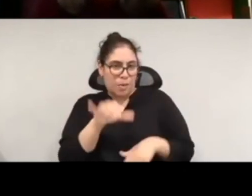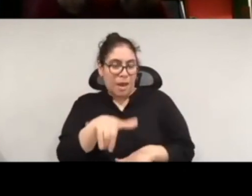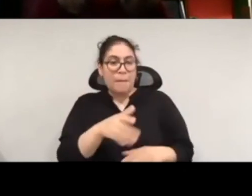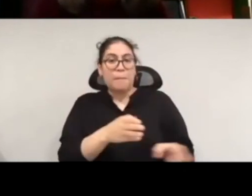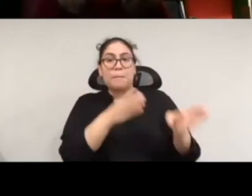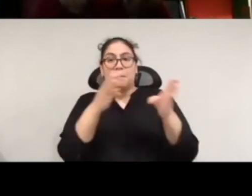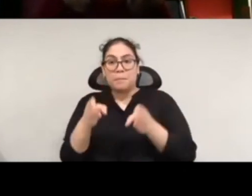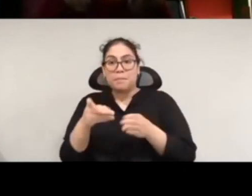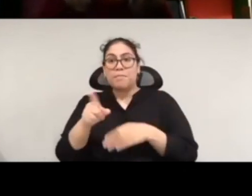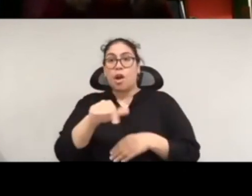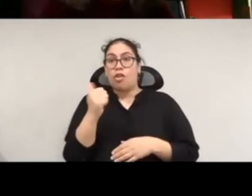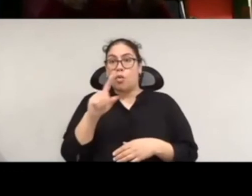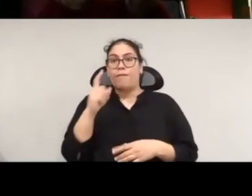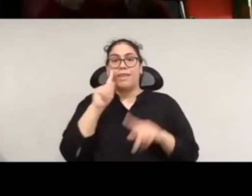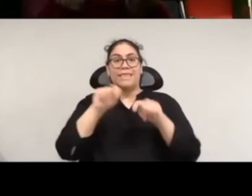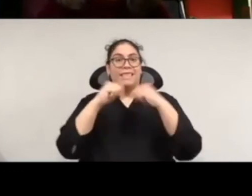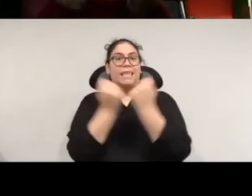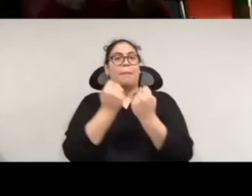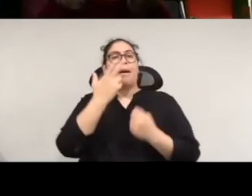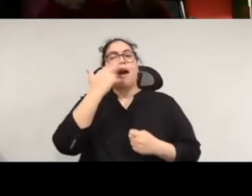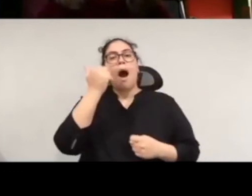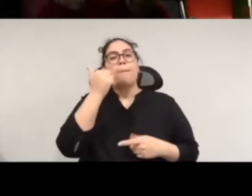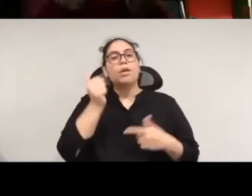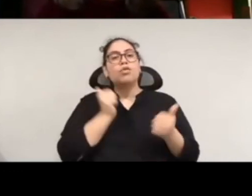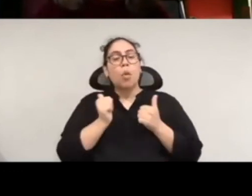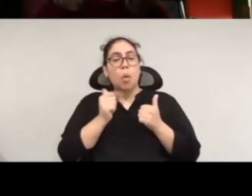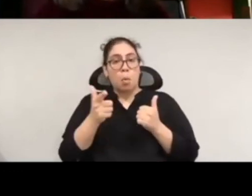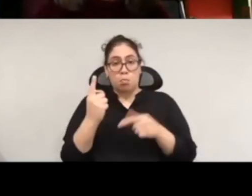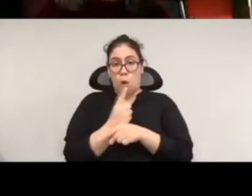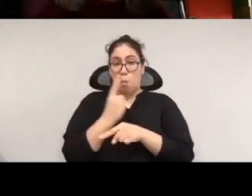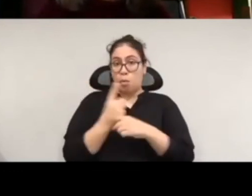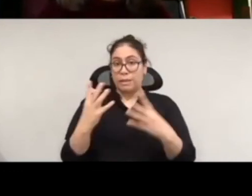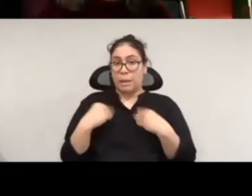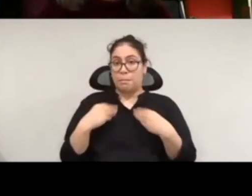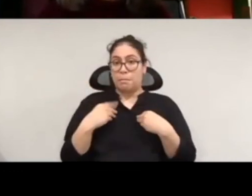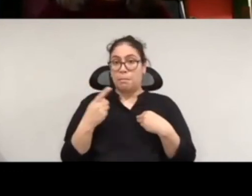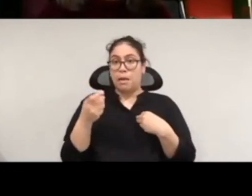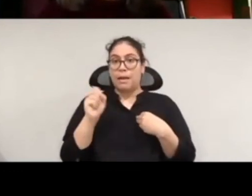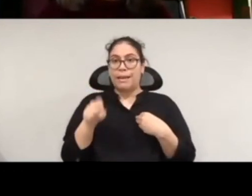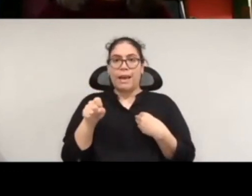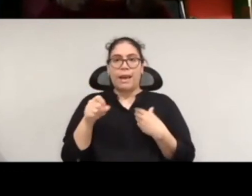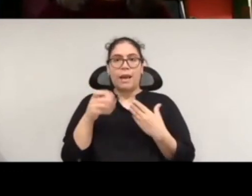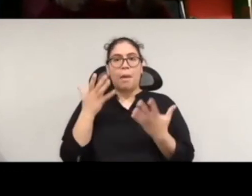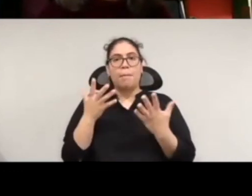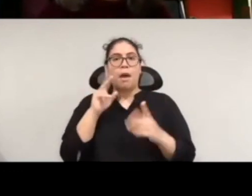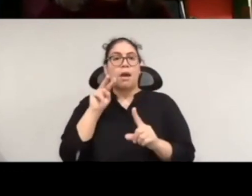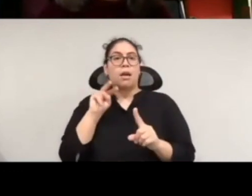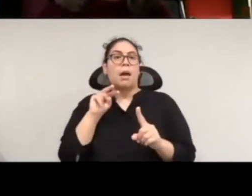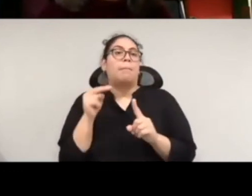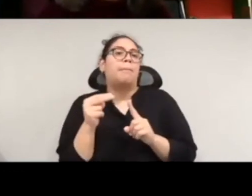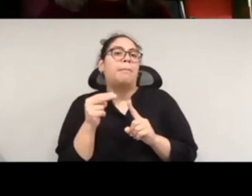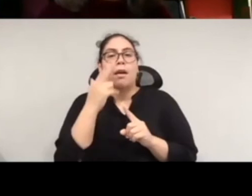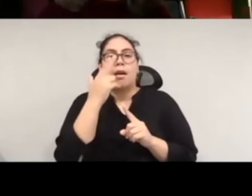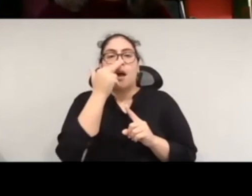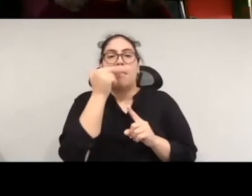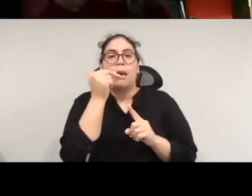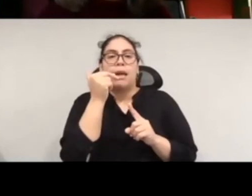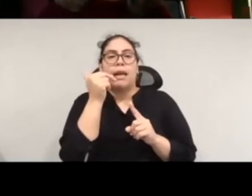For a team comedy, would it be appropriate or acceptable to write a slight comedic take into the audio descriptions?